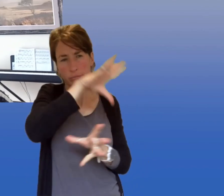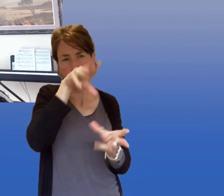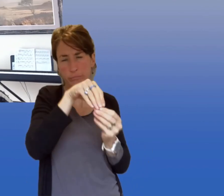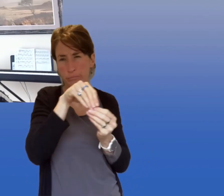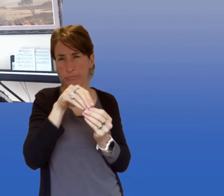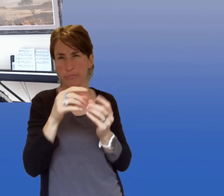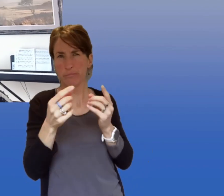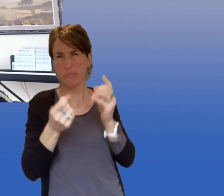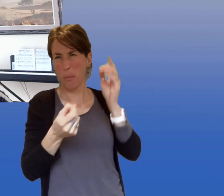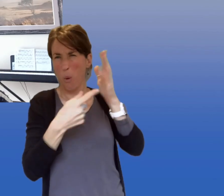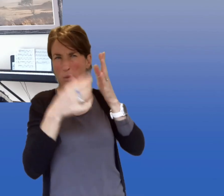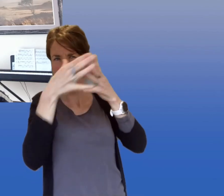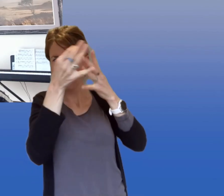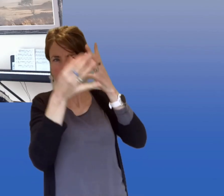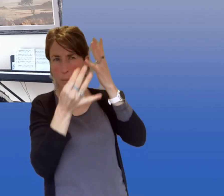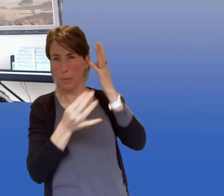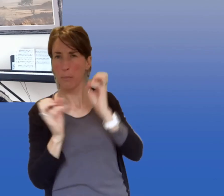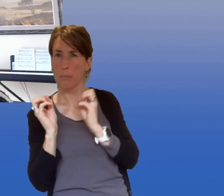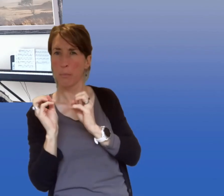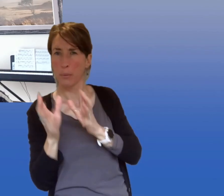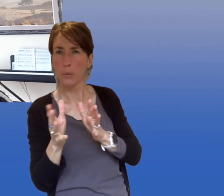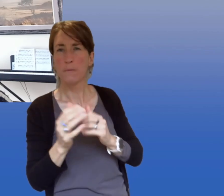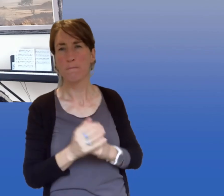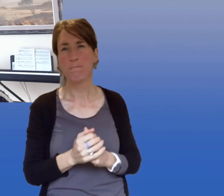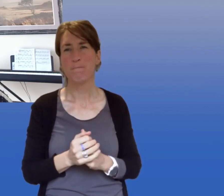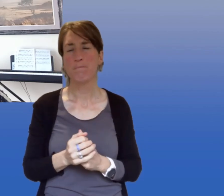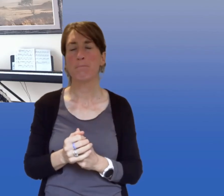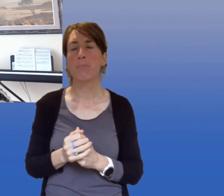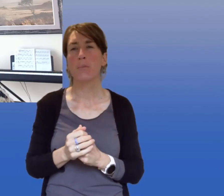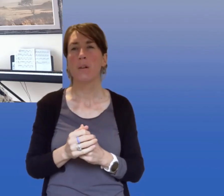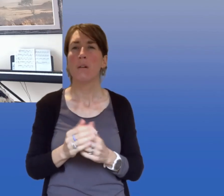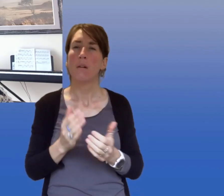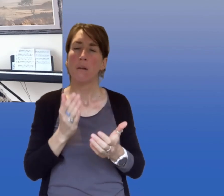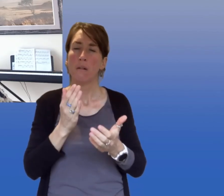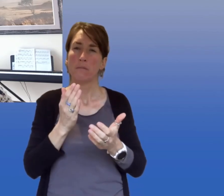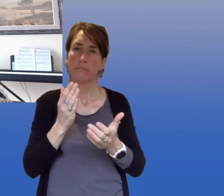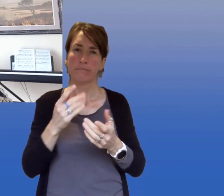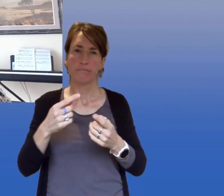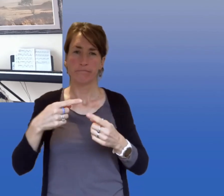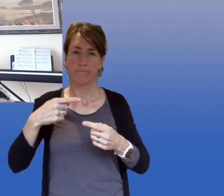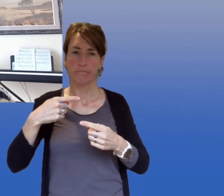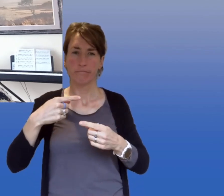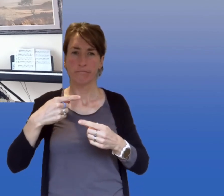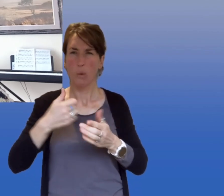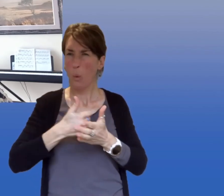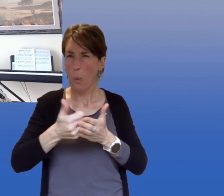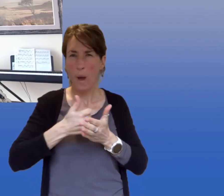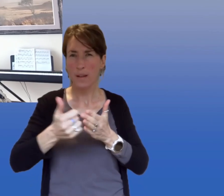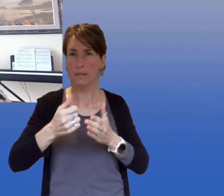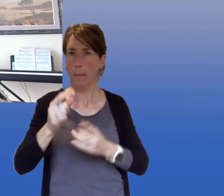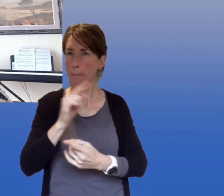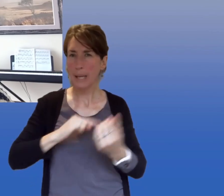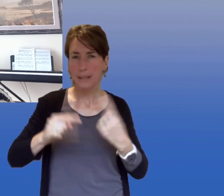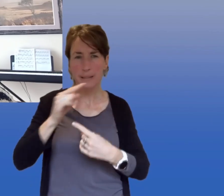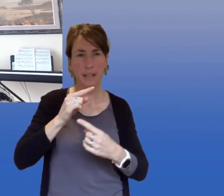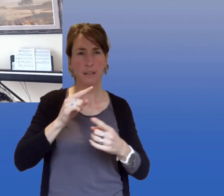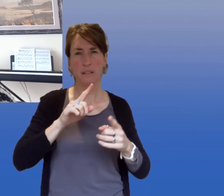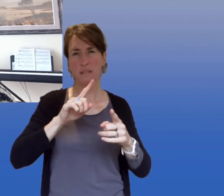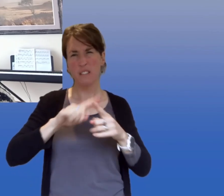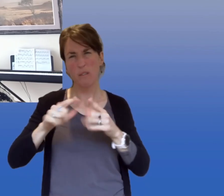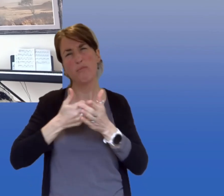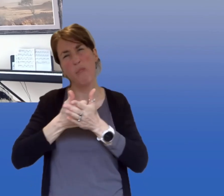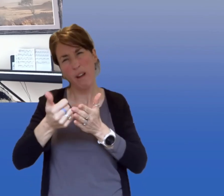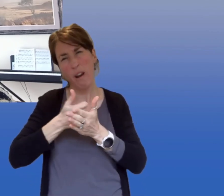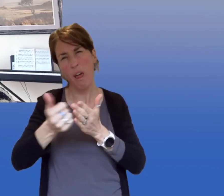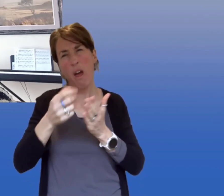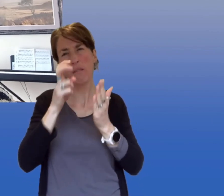So we did our sort of usual bits. There are some sort of bits of governance that we do every single time that we meet. So we take assurance